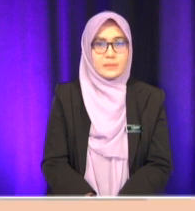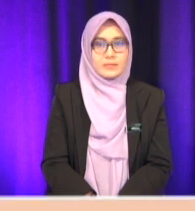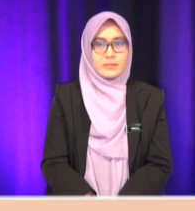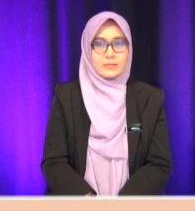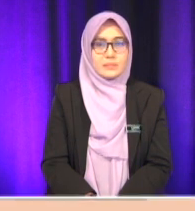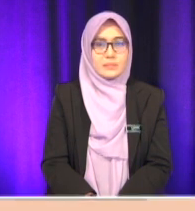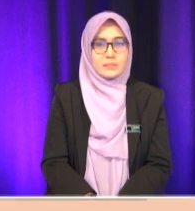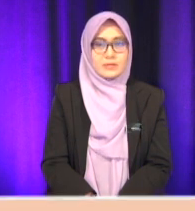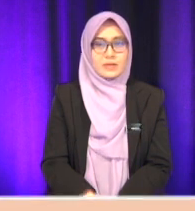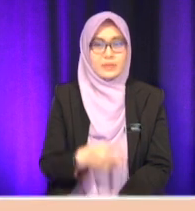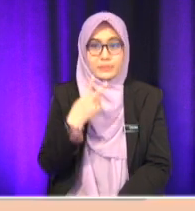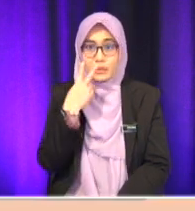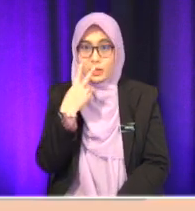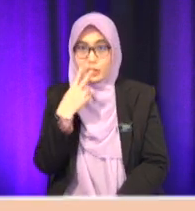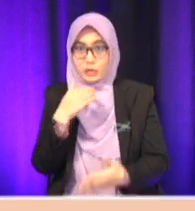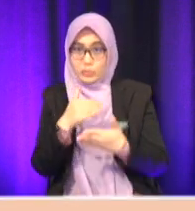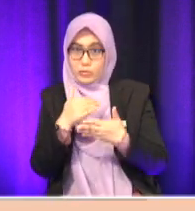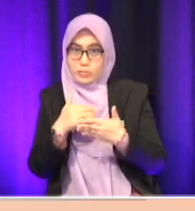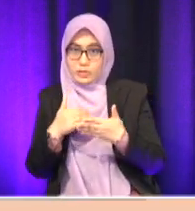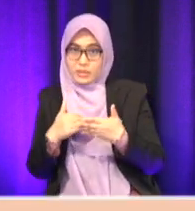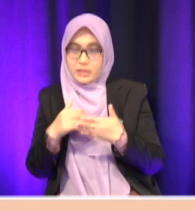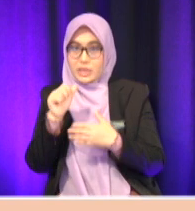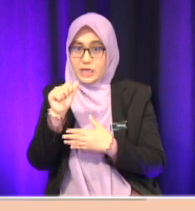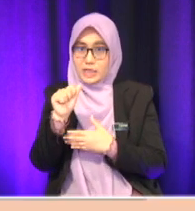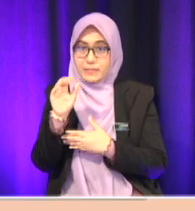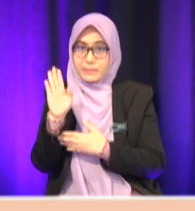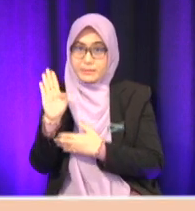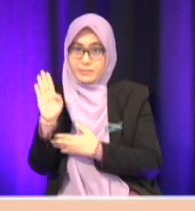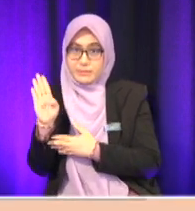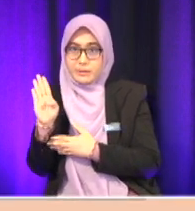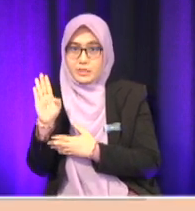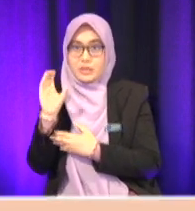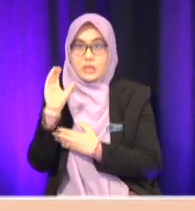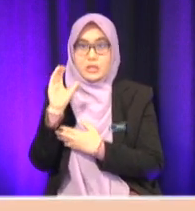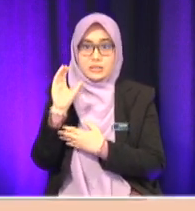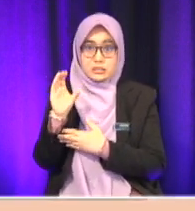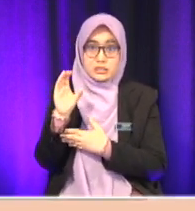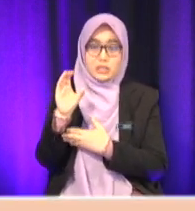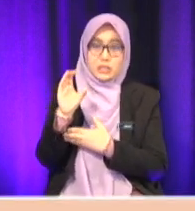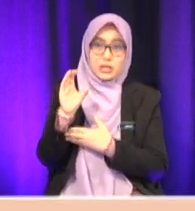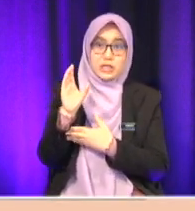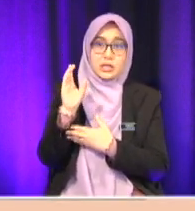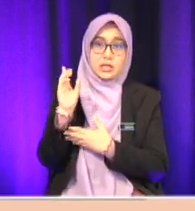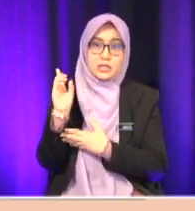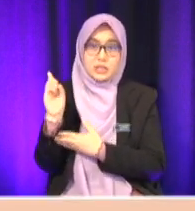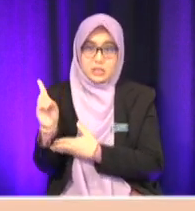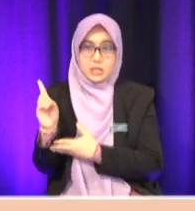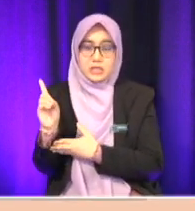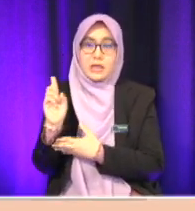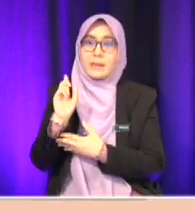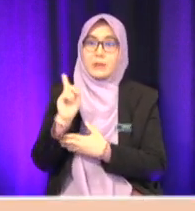news. Or the most surprising and disappointing reason, or the last one,